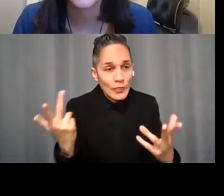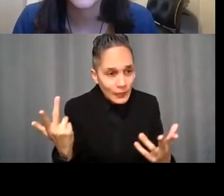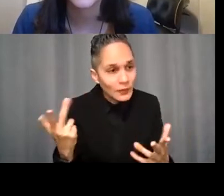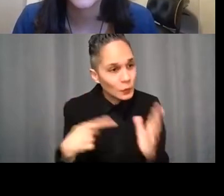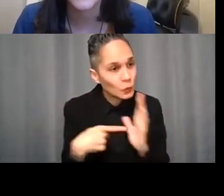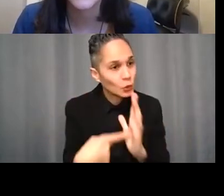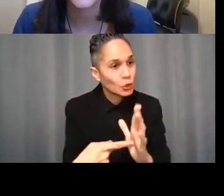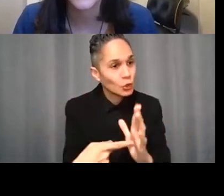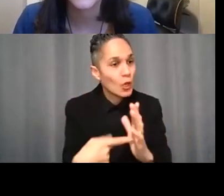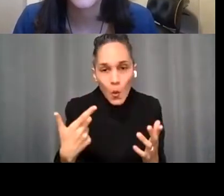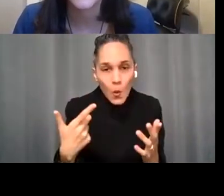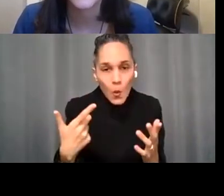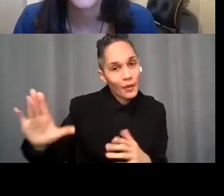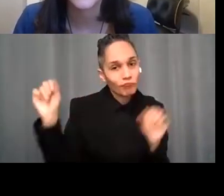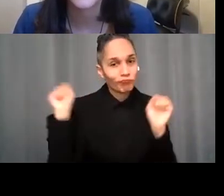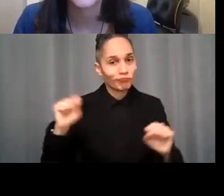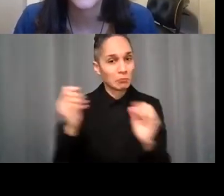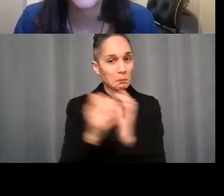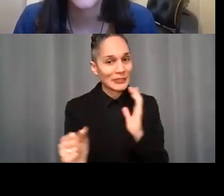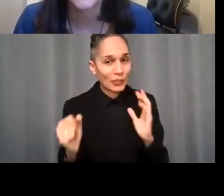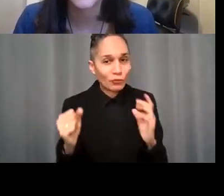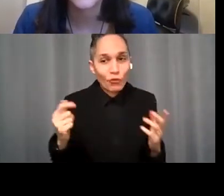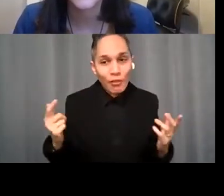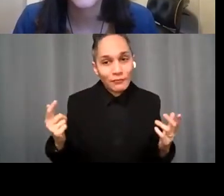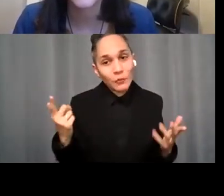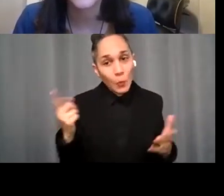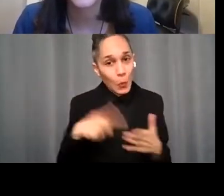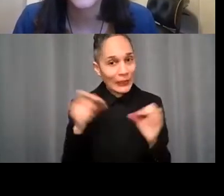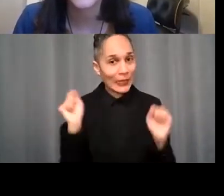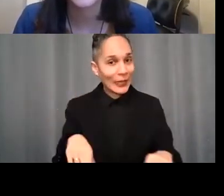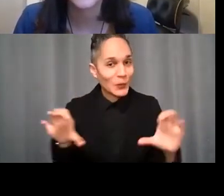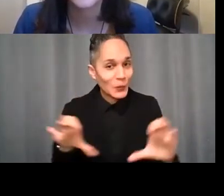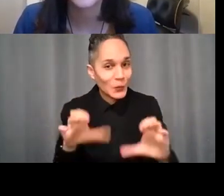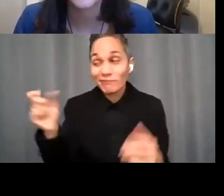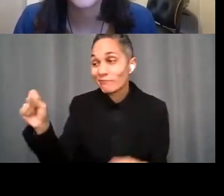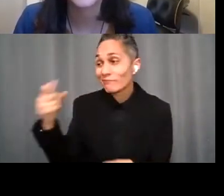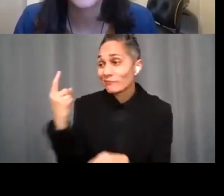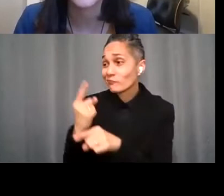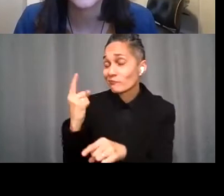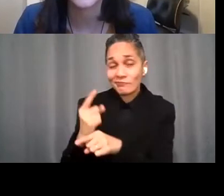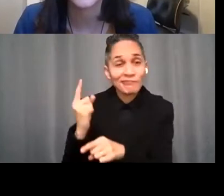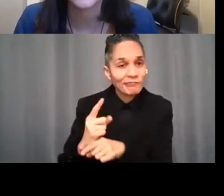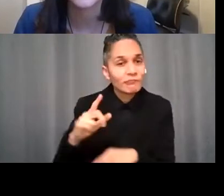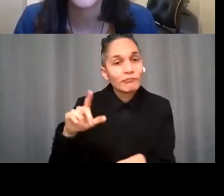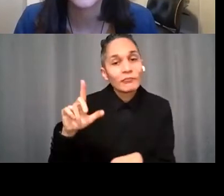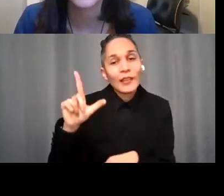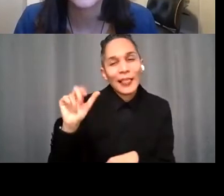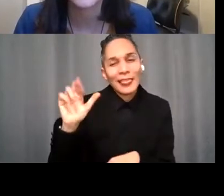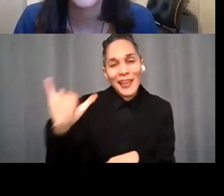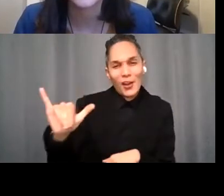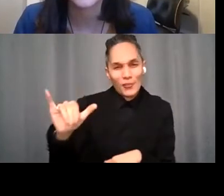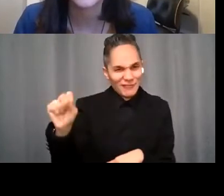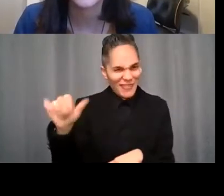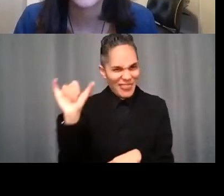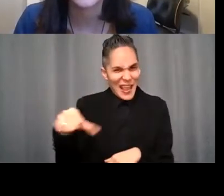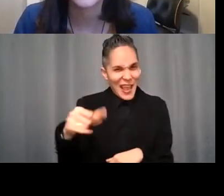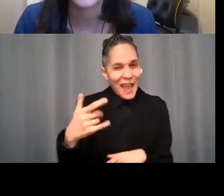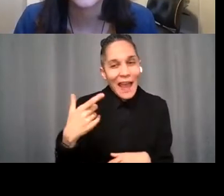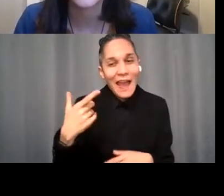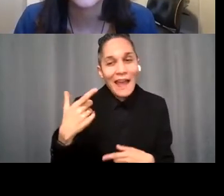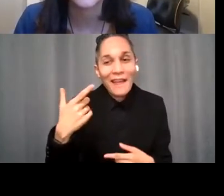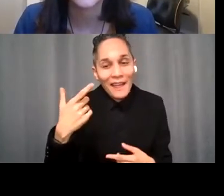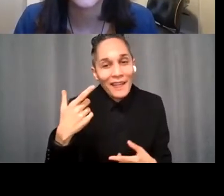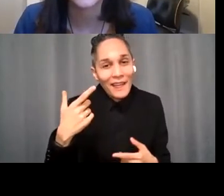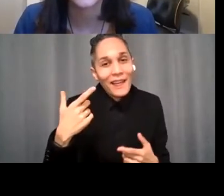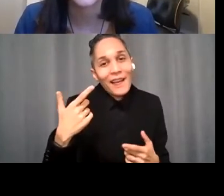show what they're capable of and what they can do. Absolutely. And it sort of, you know, kind of maybe go off a